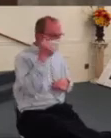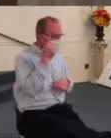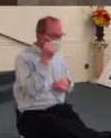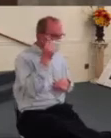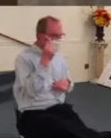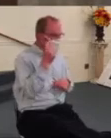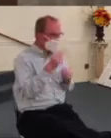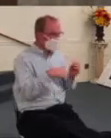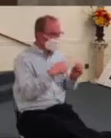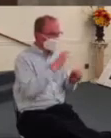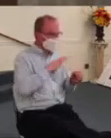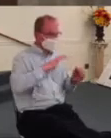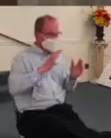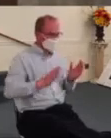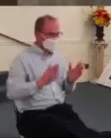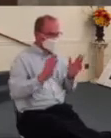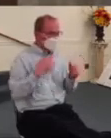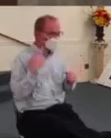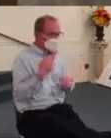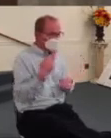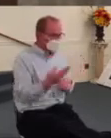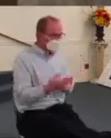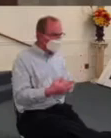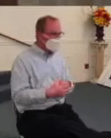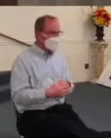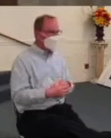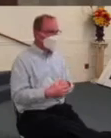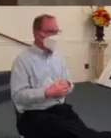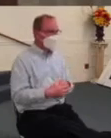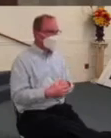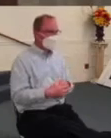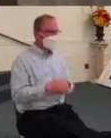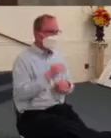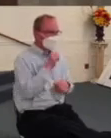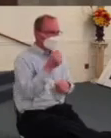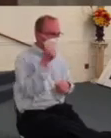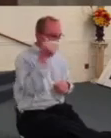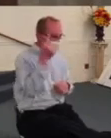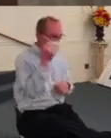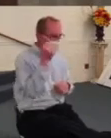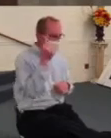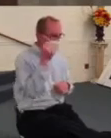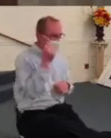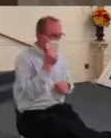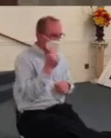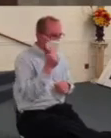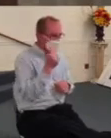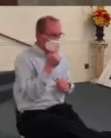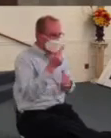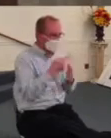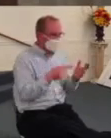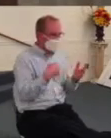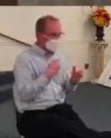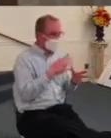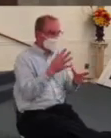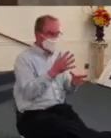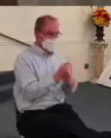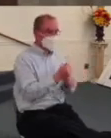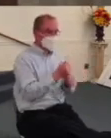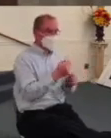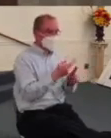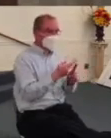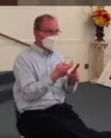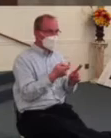religion. Don't comprehend what we get out of it, the kindness that we show